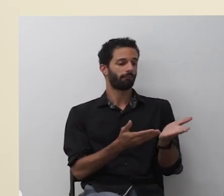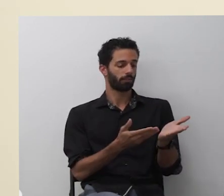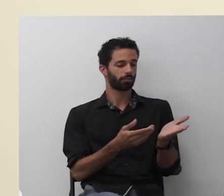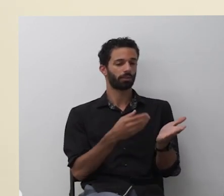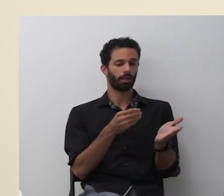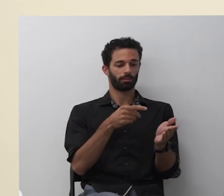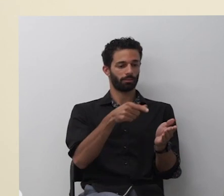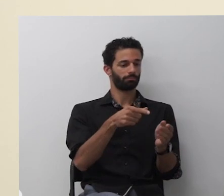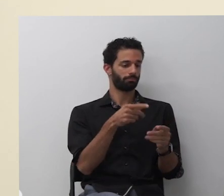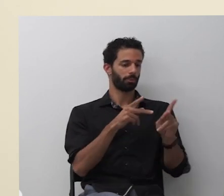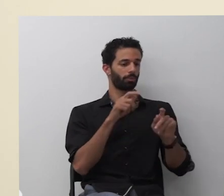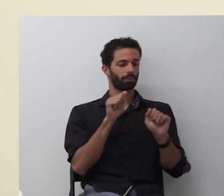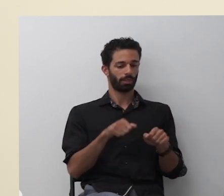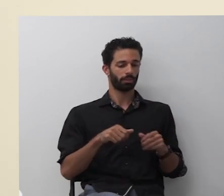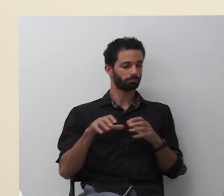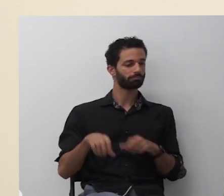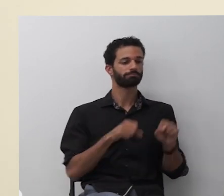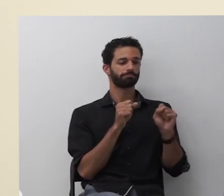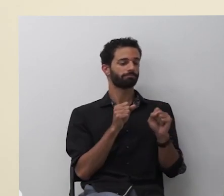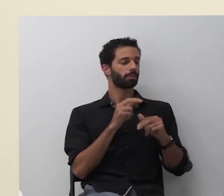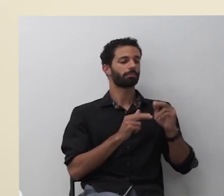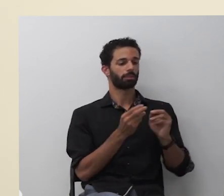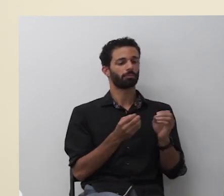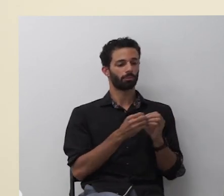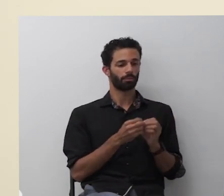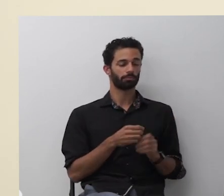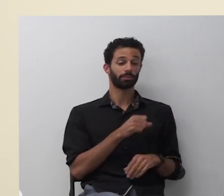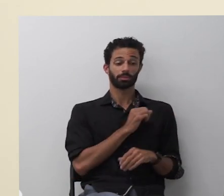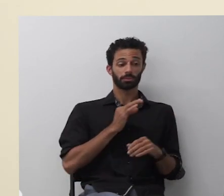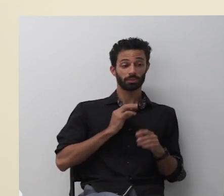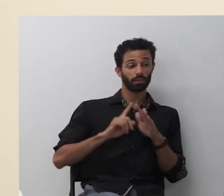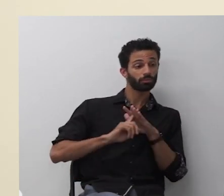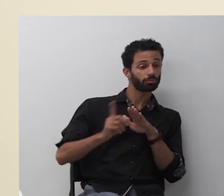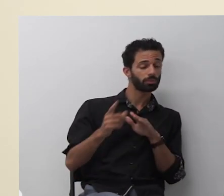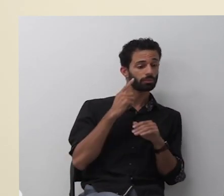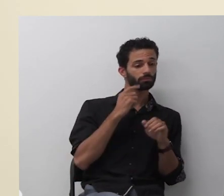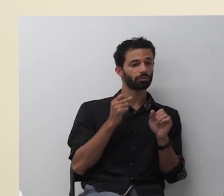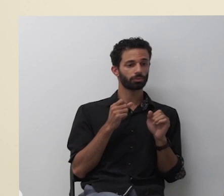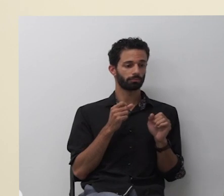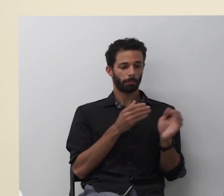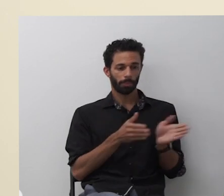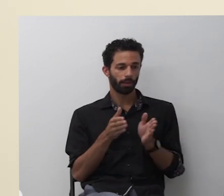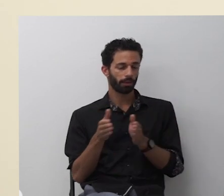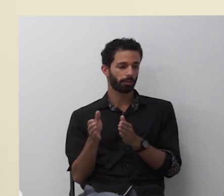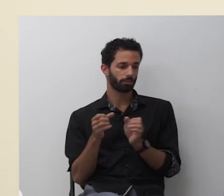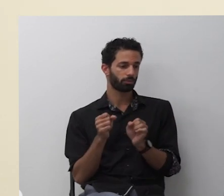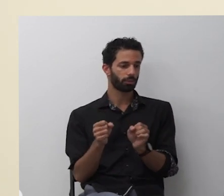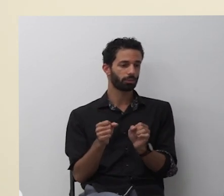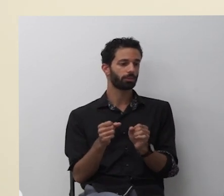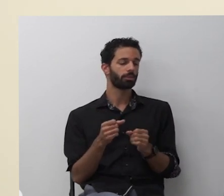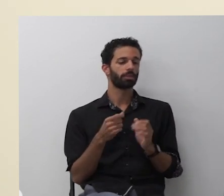on it, and people have used it like at staff retreats for strategic planning. They've used it to figure out